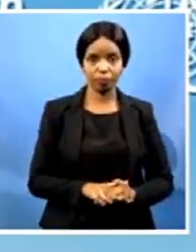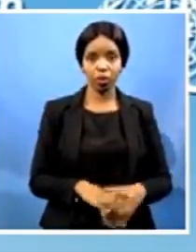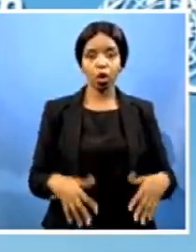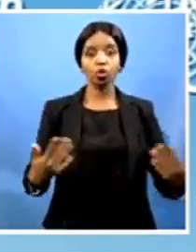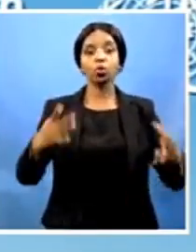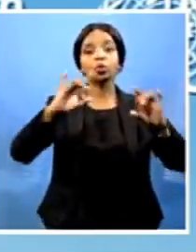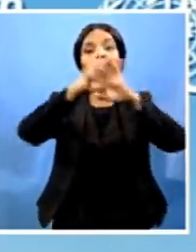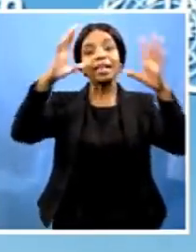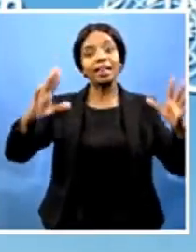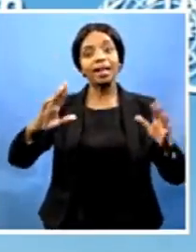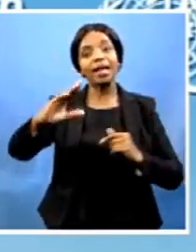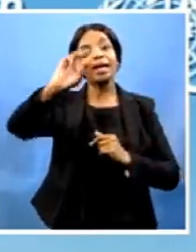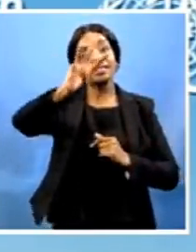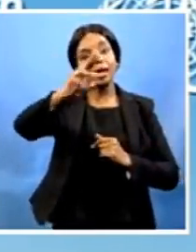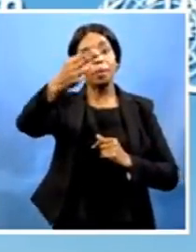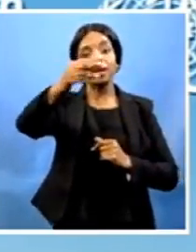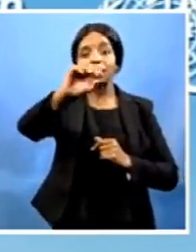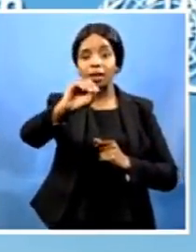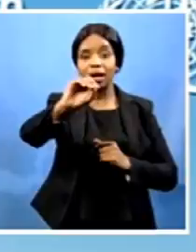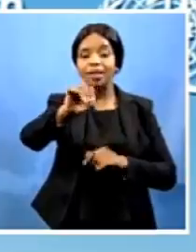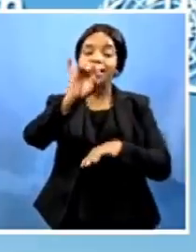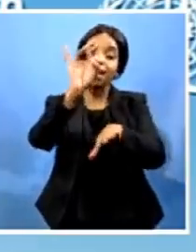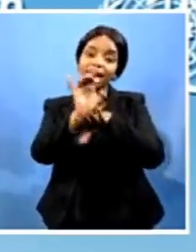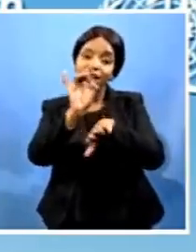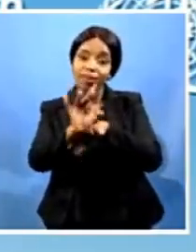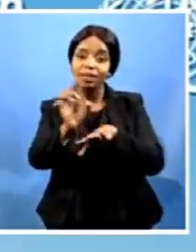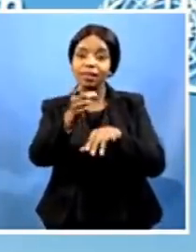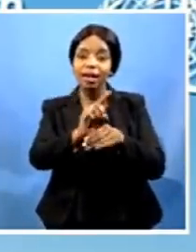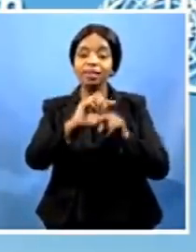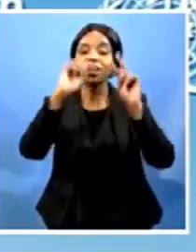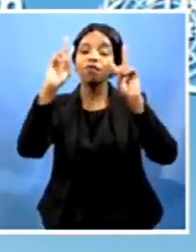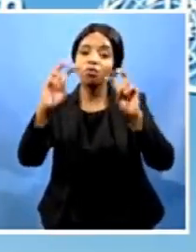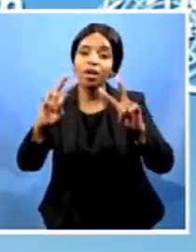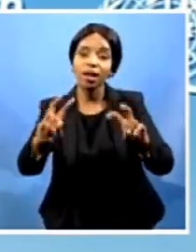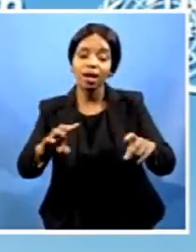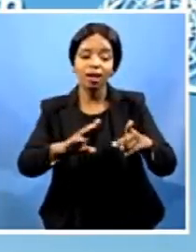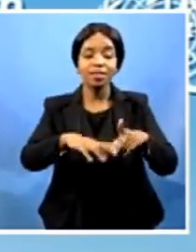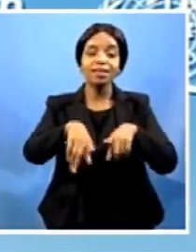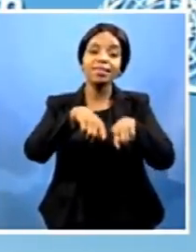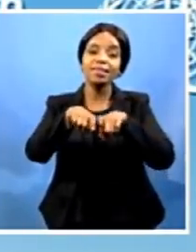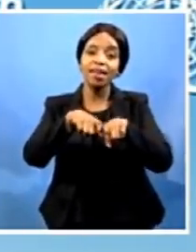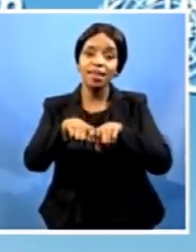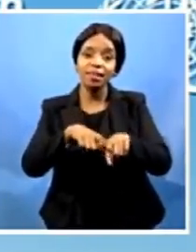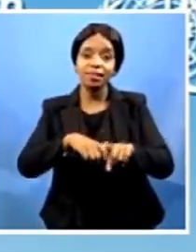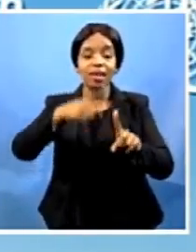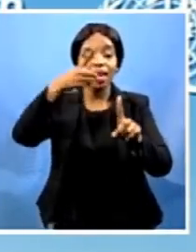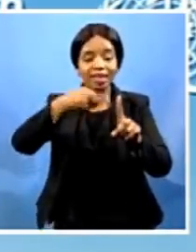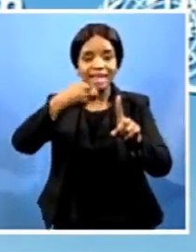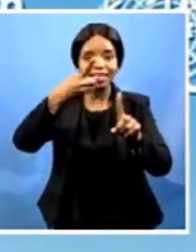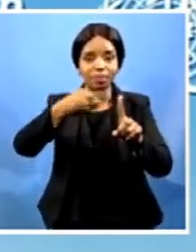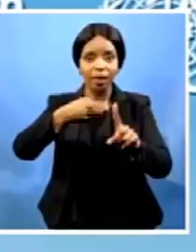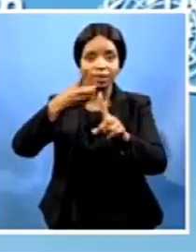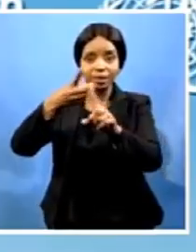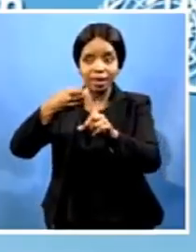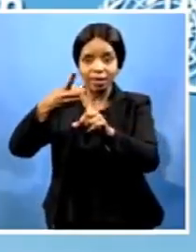and test every suspected case, not every person in a population. WHO